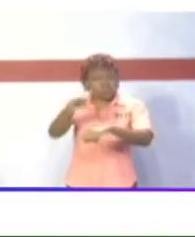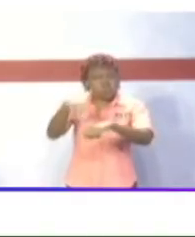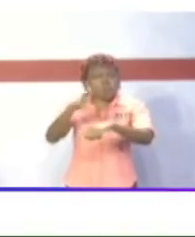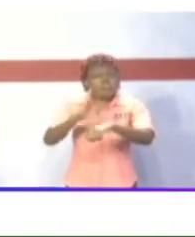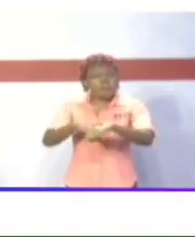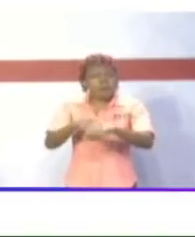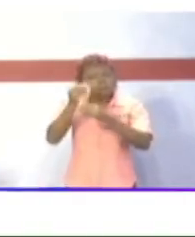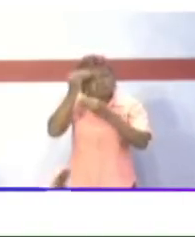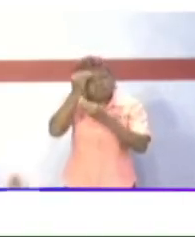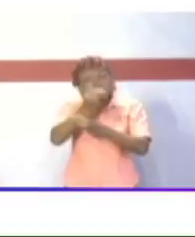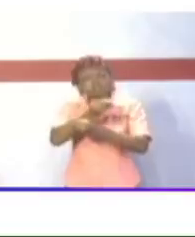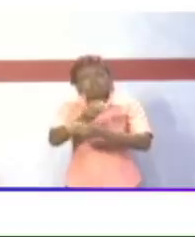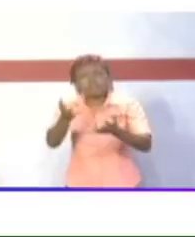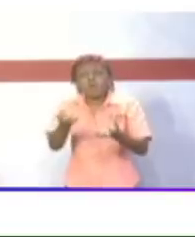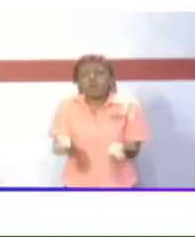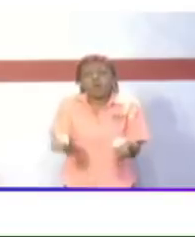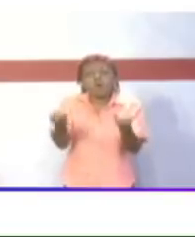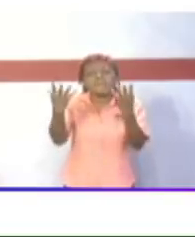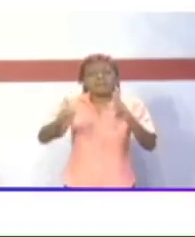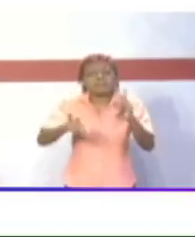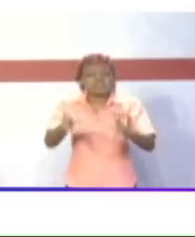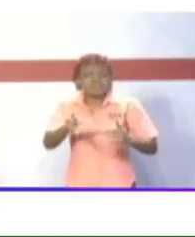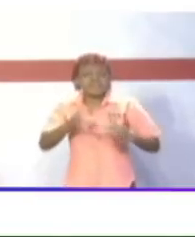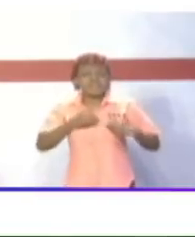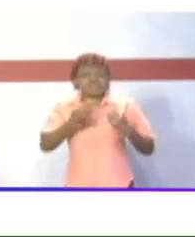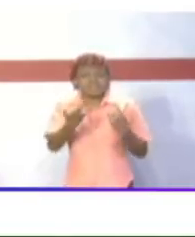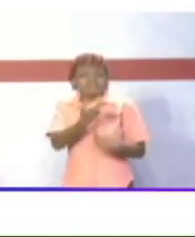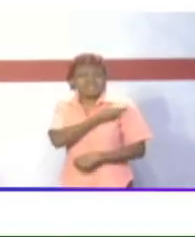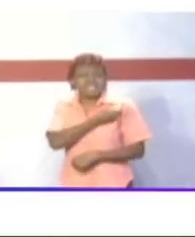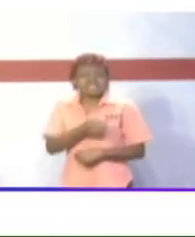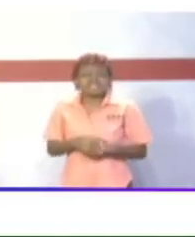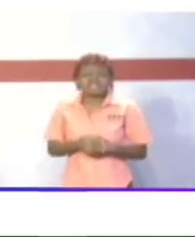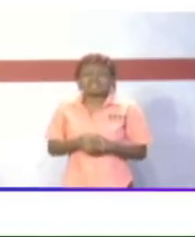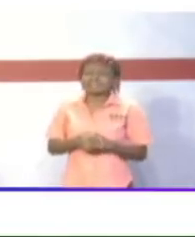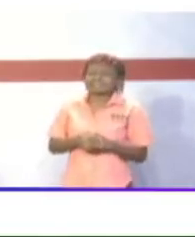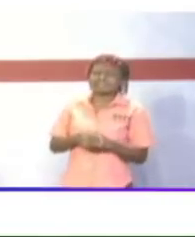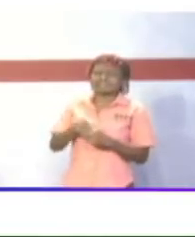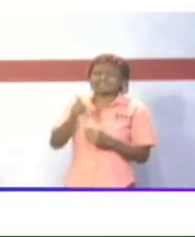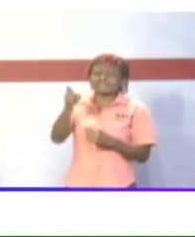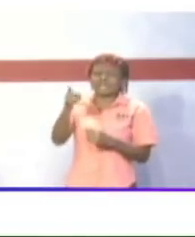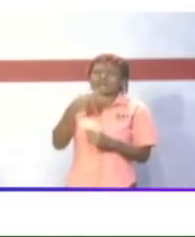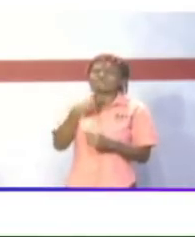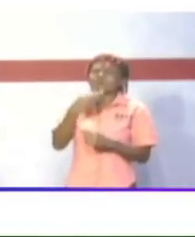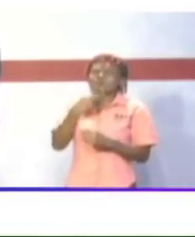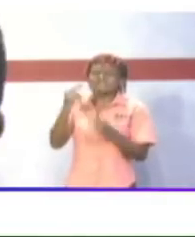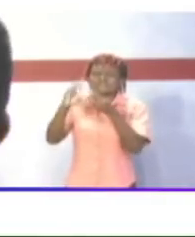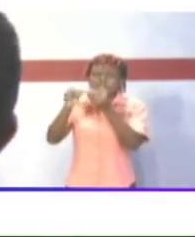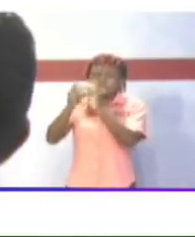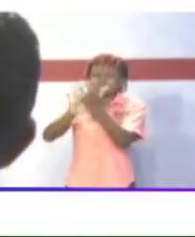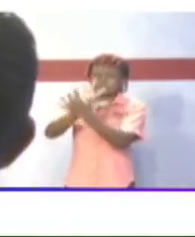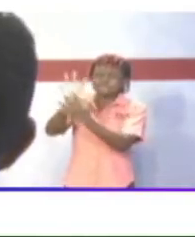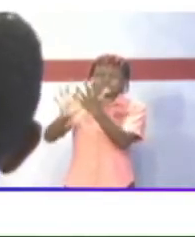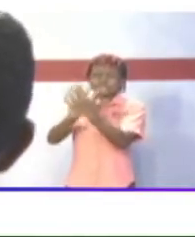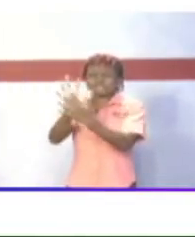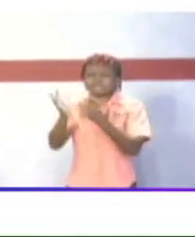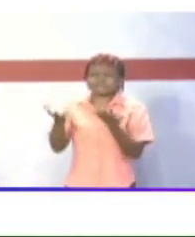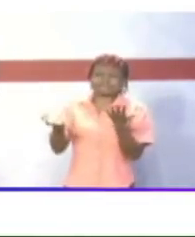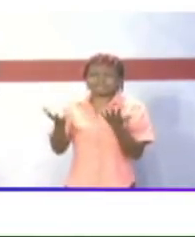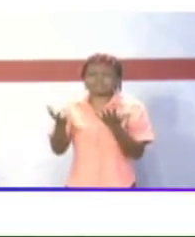on a daily basis. How many persons are taking the audio is really poor. Okay. Next question, please.